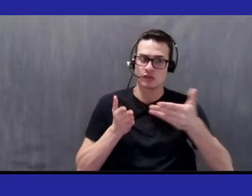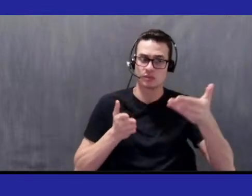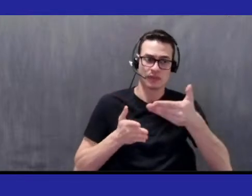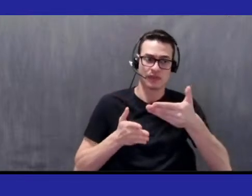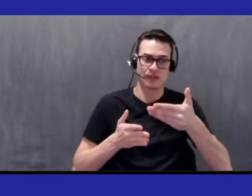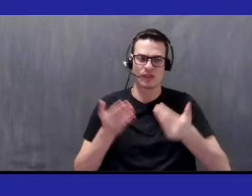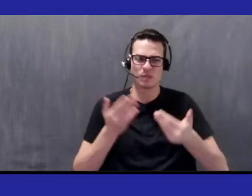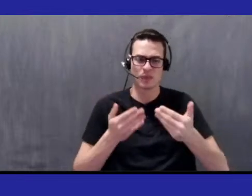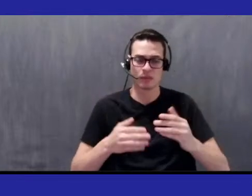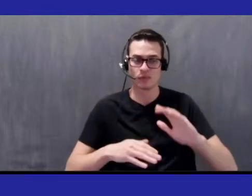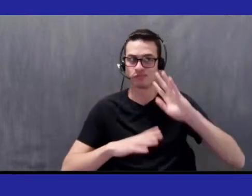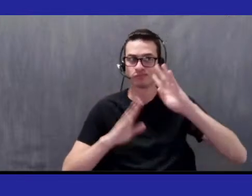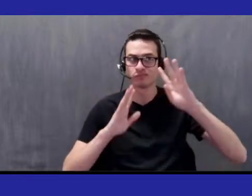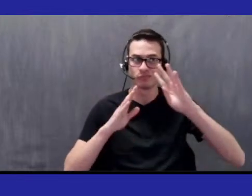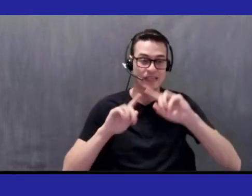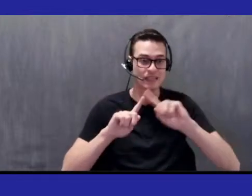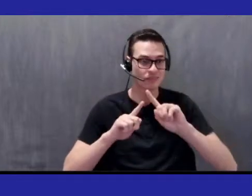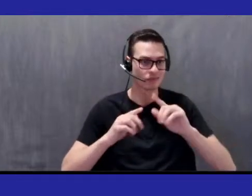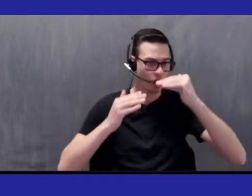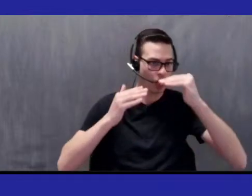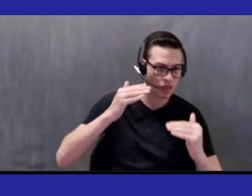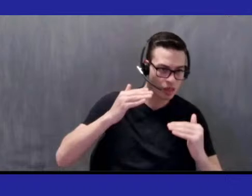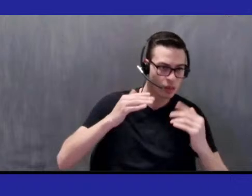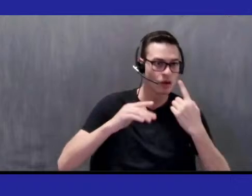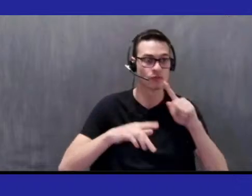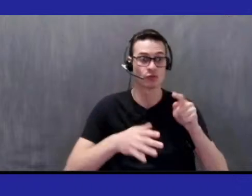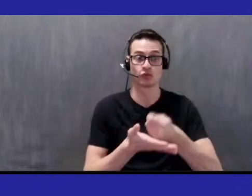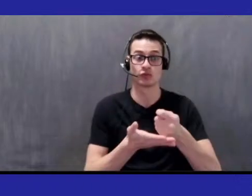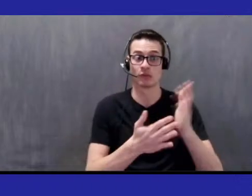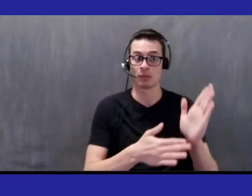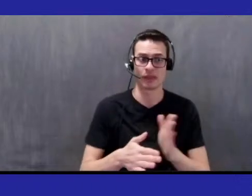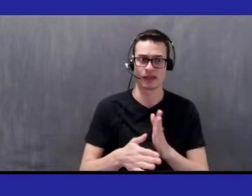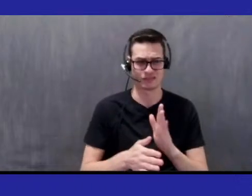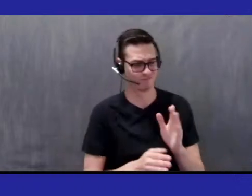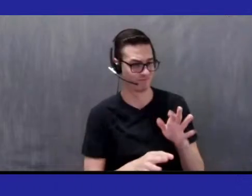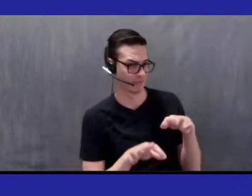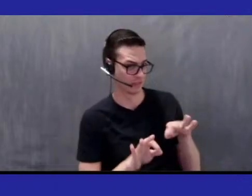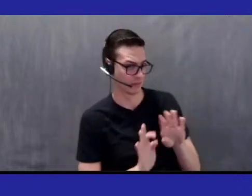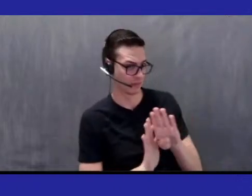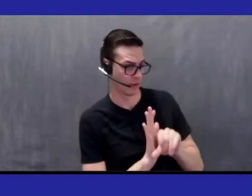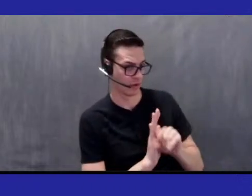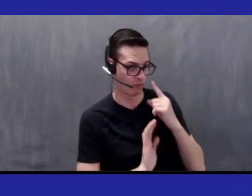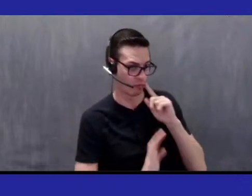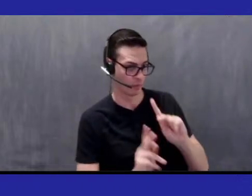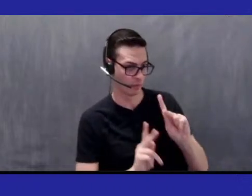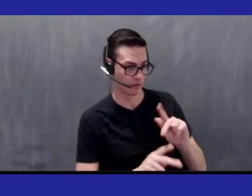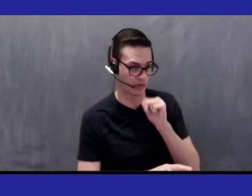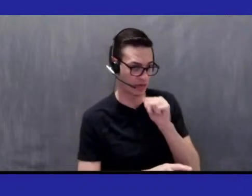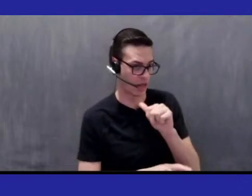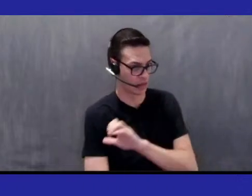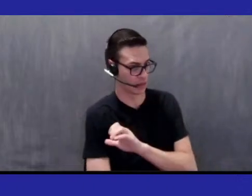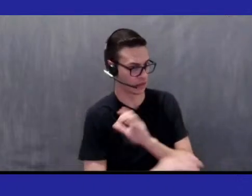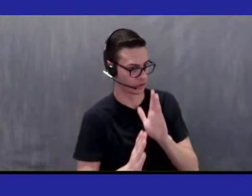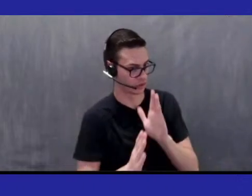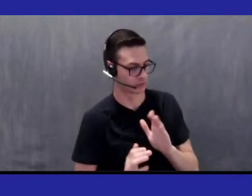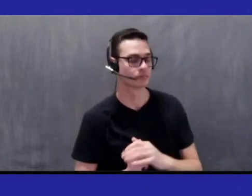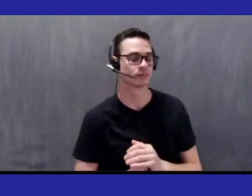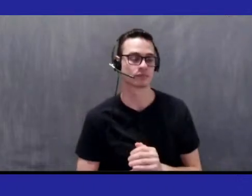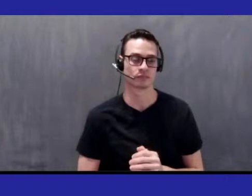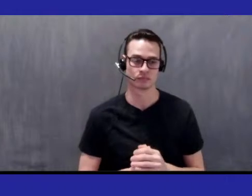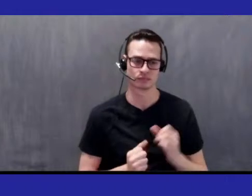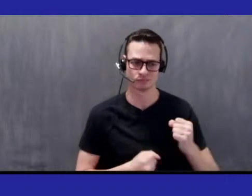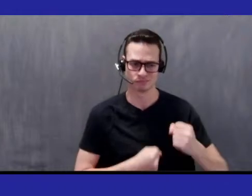plans. Just a little bit of background here for anyone non-clinical who may not be familiar with these. So for many